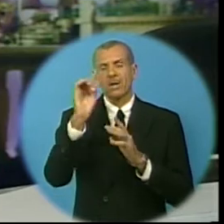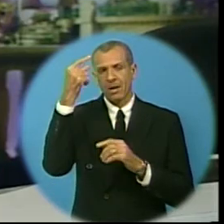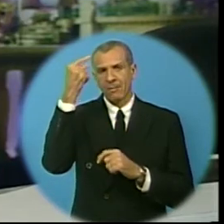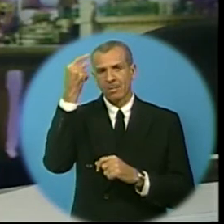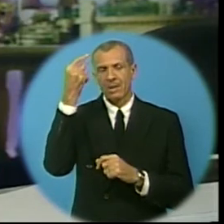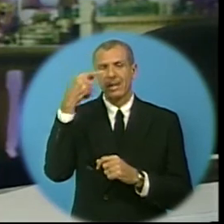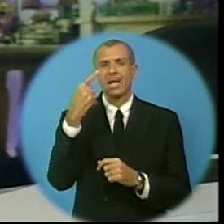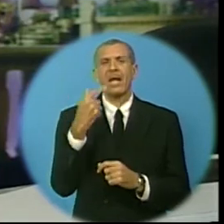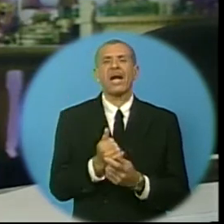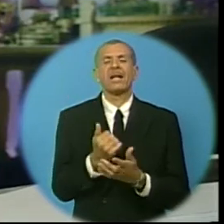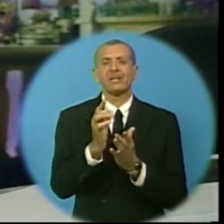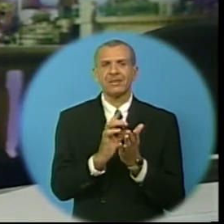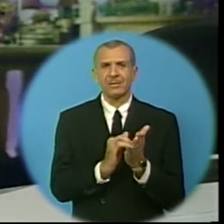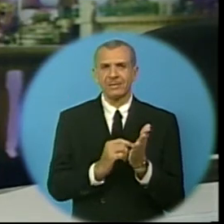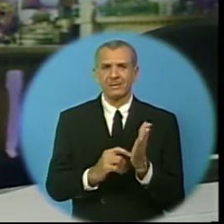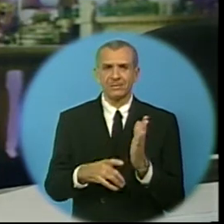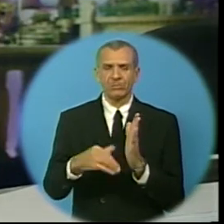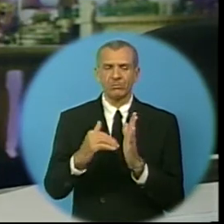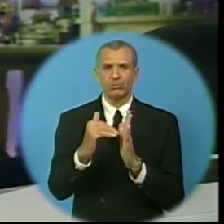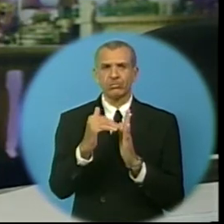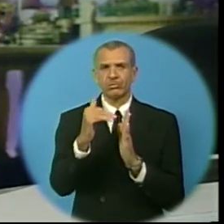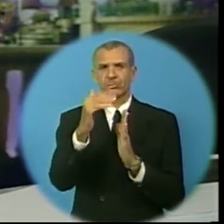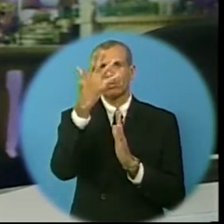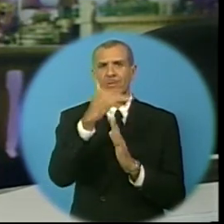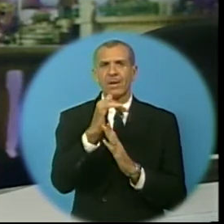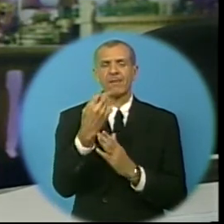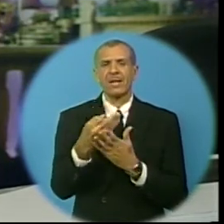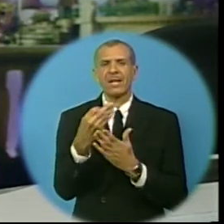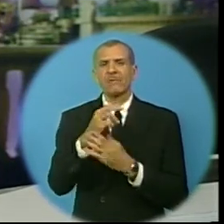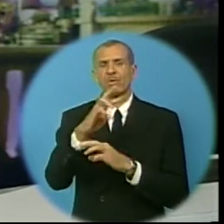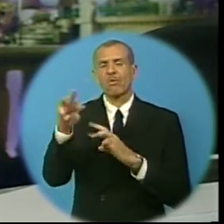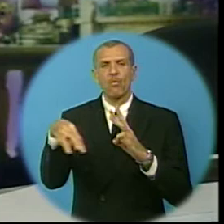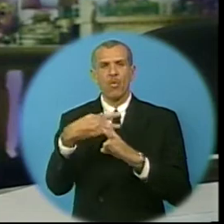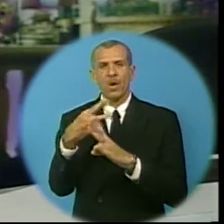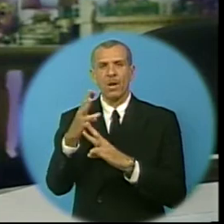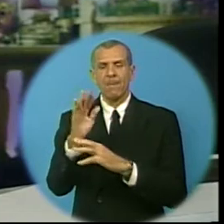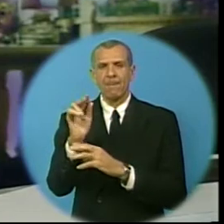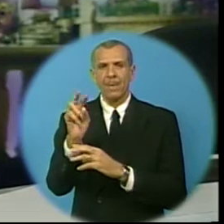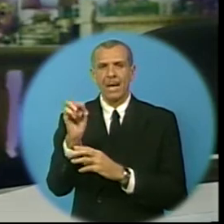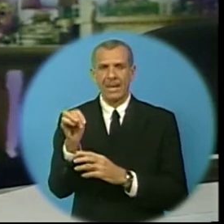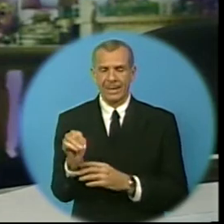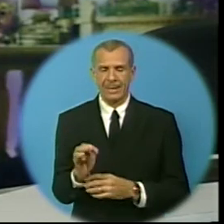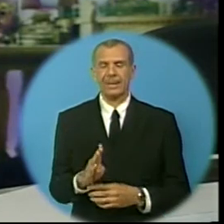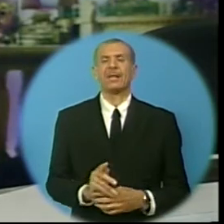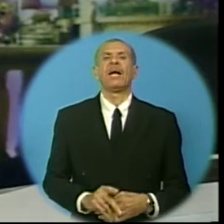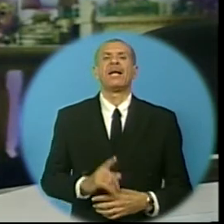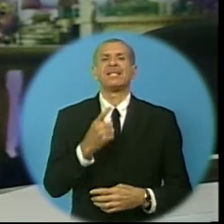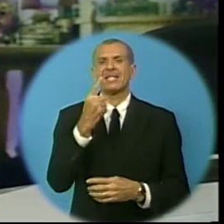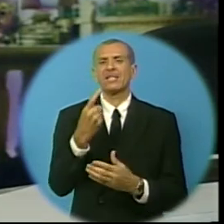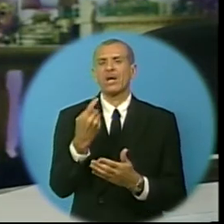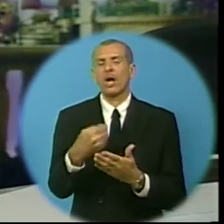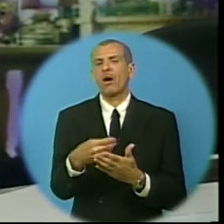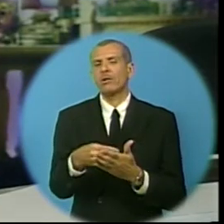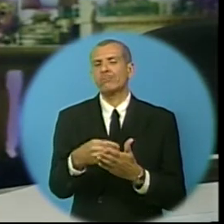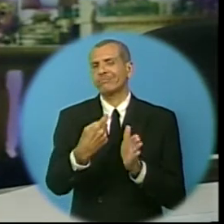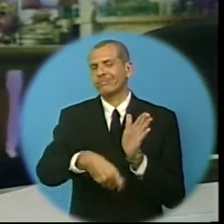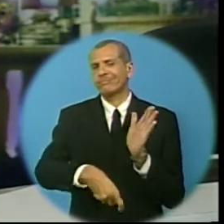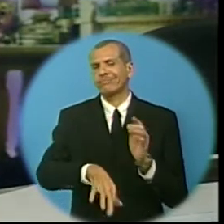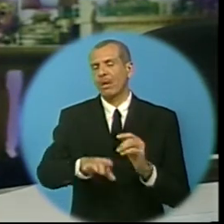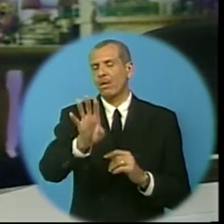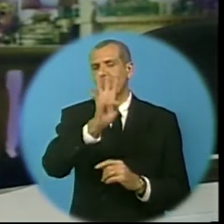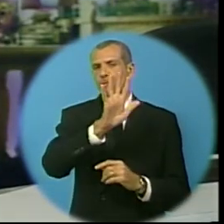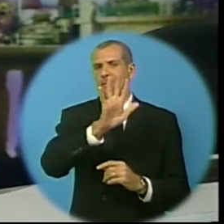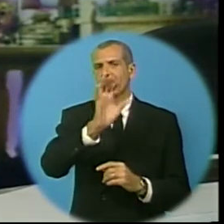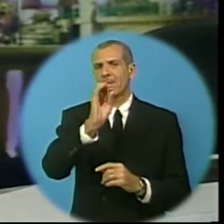has been graduated from such financing from the World Bank. He says it's costing government $50 million to join